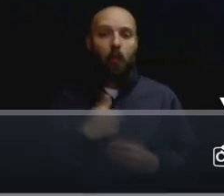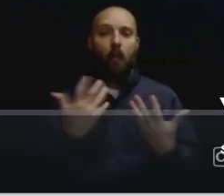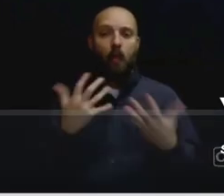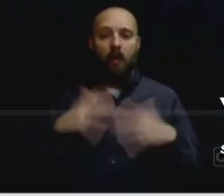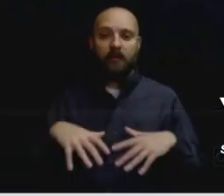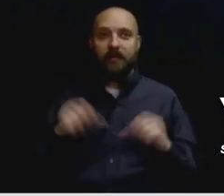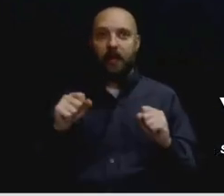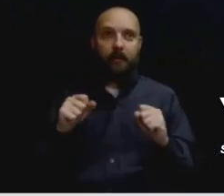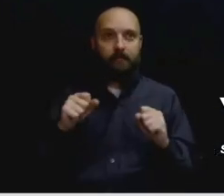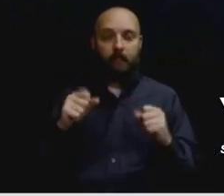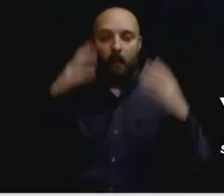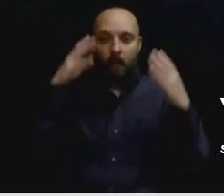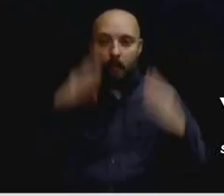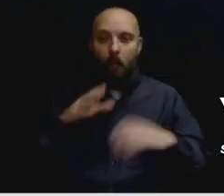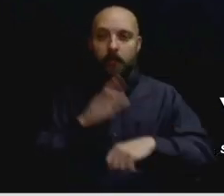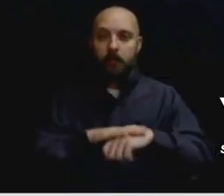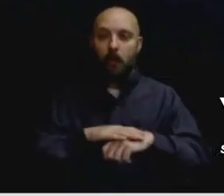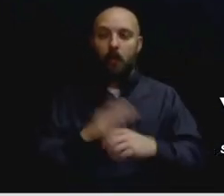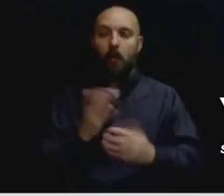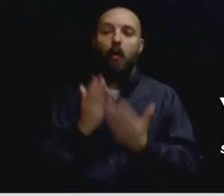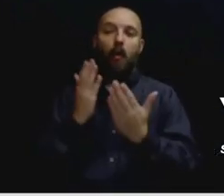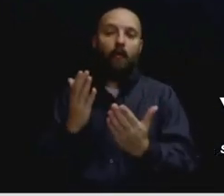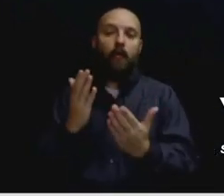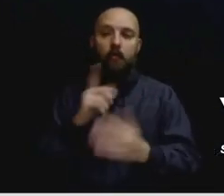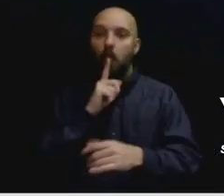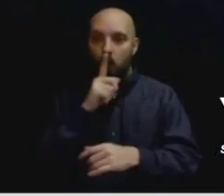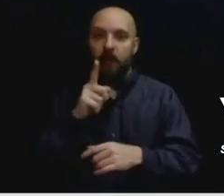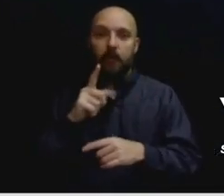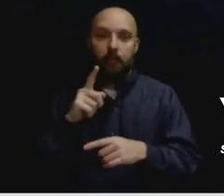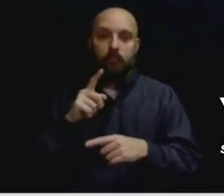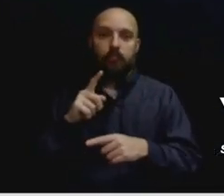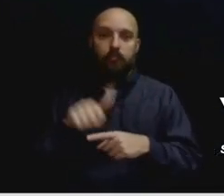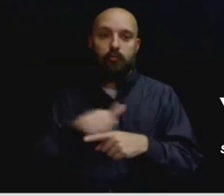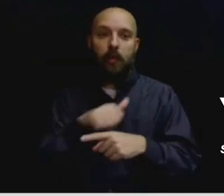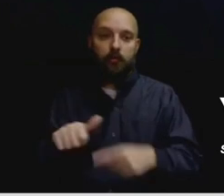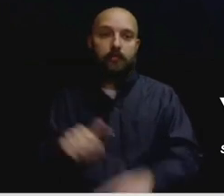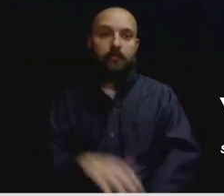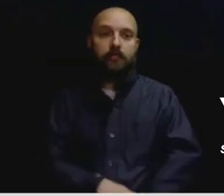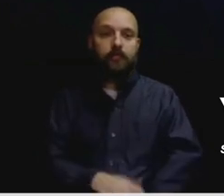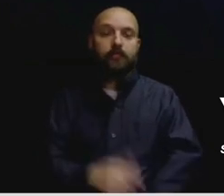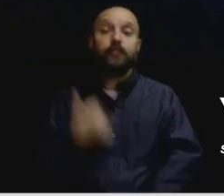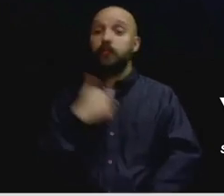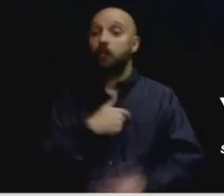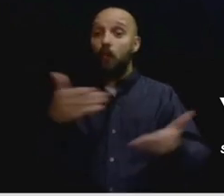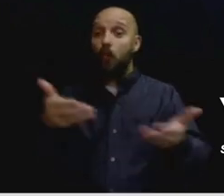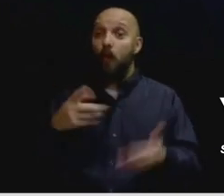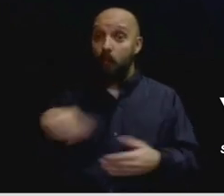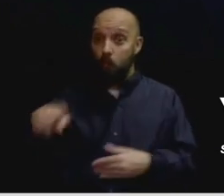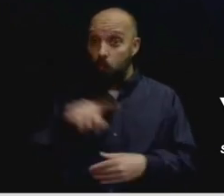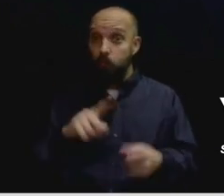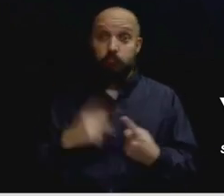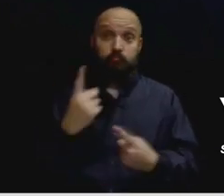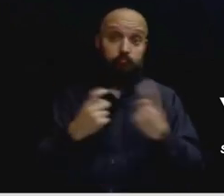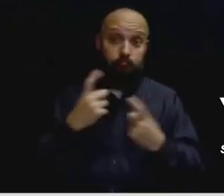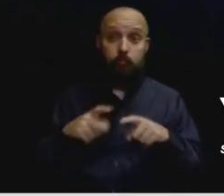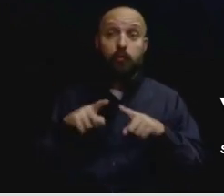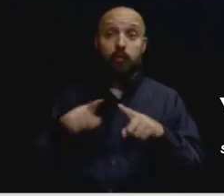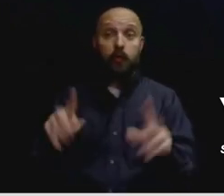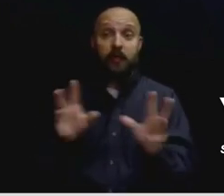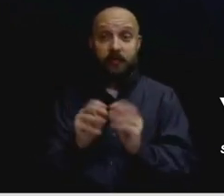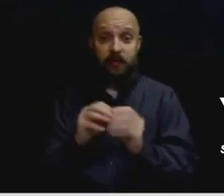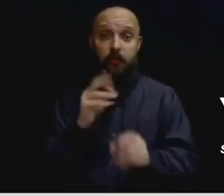a focus on offering practical strategies. We welcome you to ask questions throughout the session in the